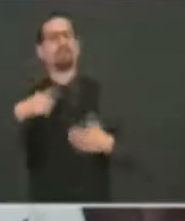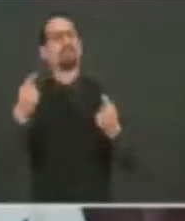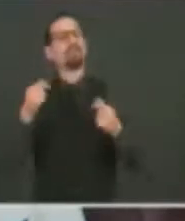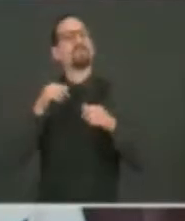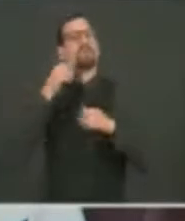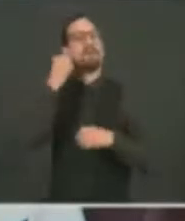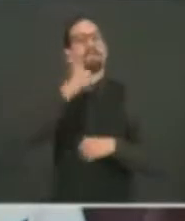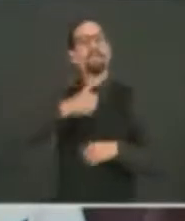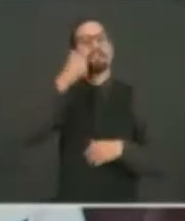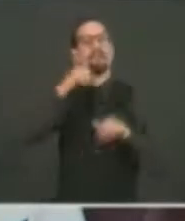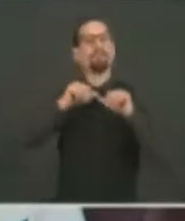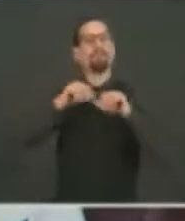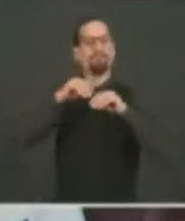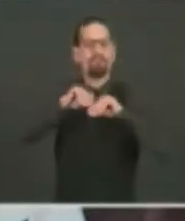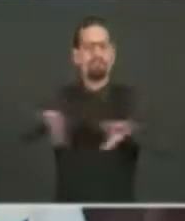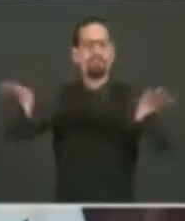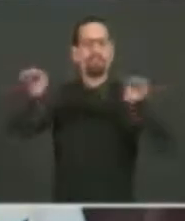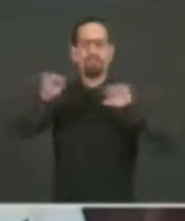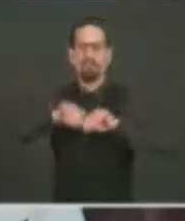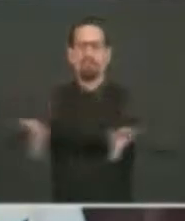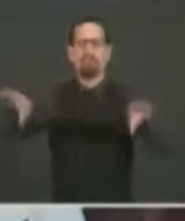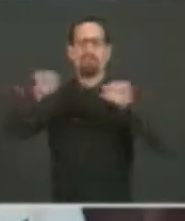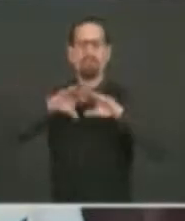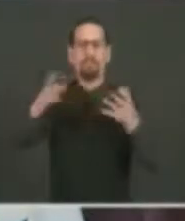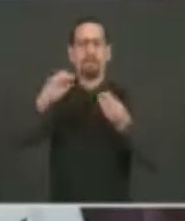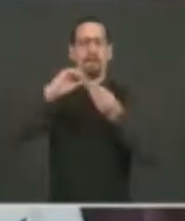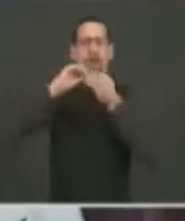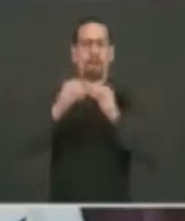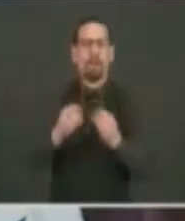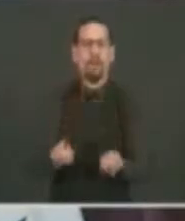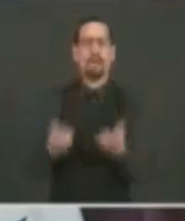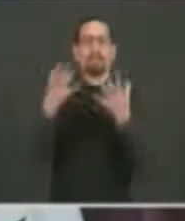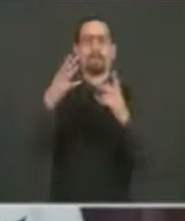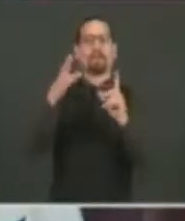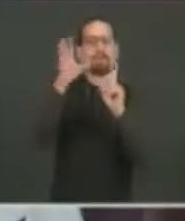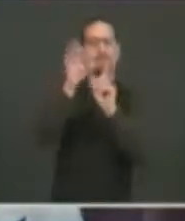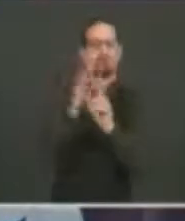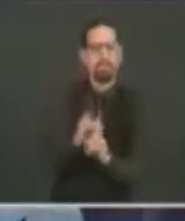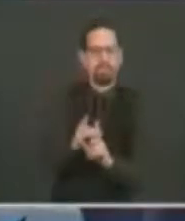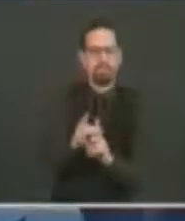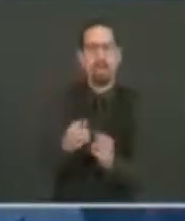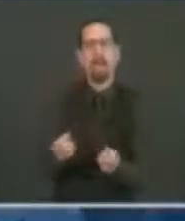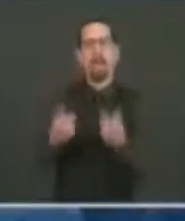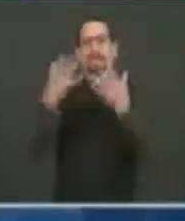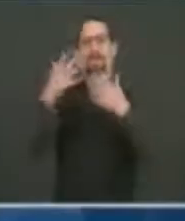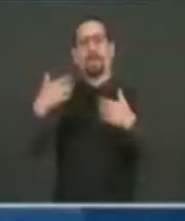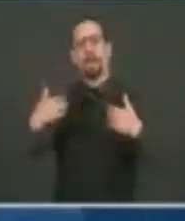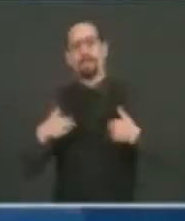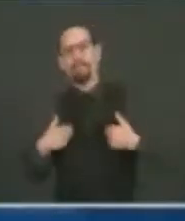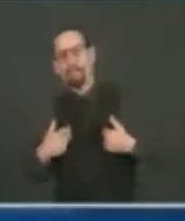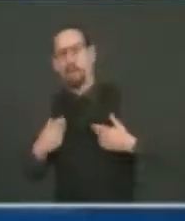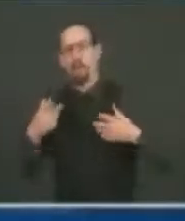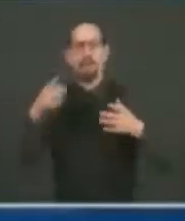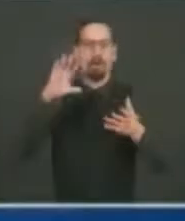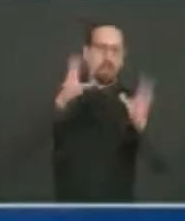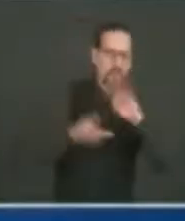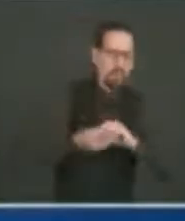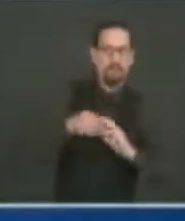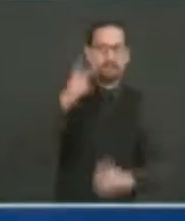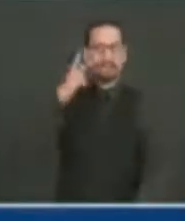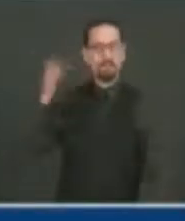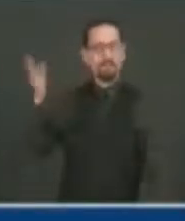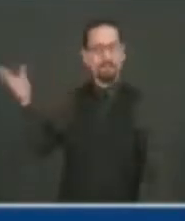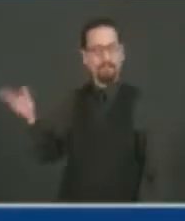always have. And you'll see that on the left-hand side of your screen, it's the data you're used to seeing: